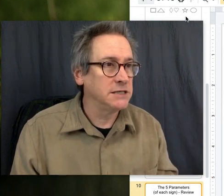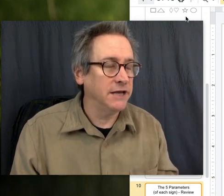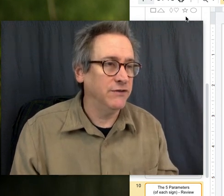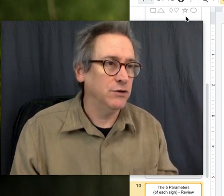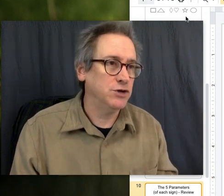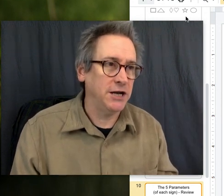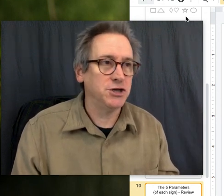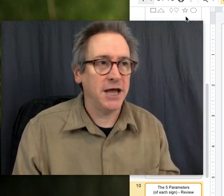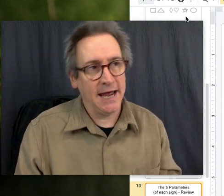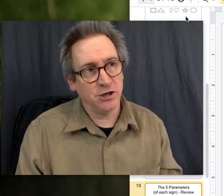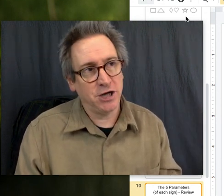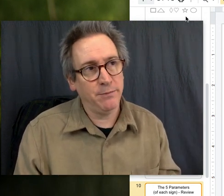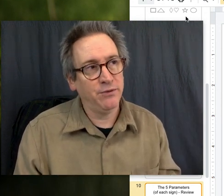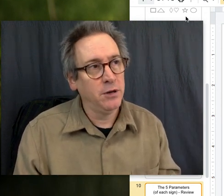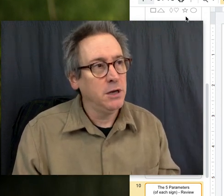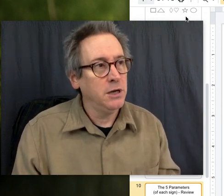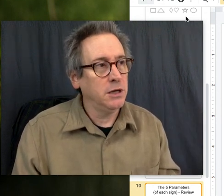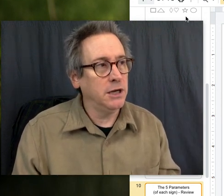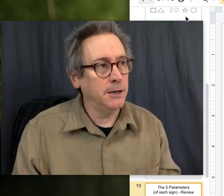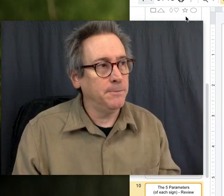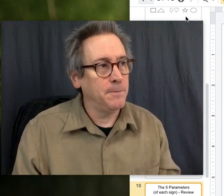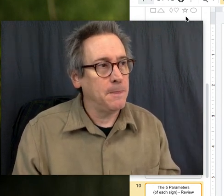And if you change the hand shape,